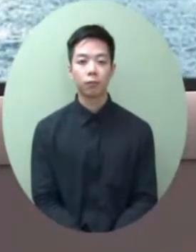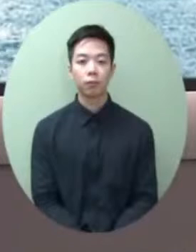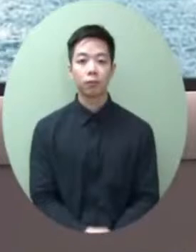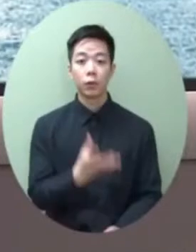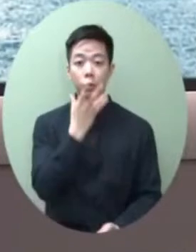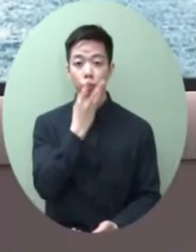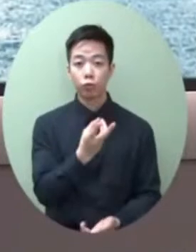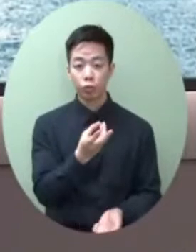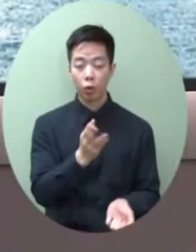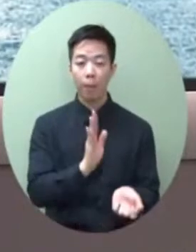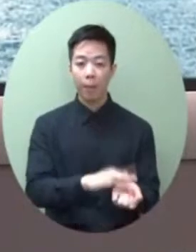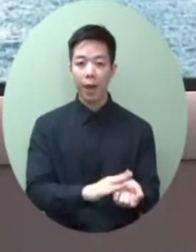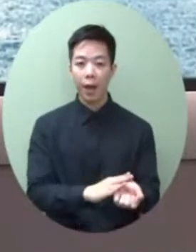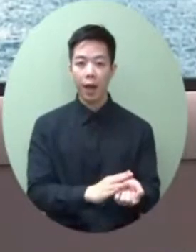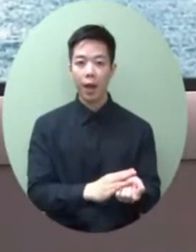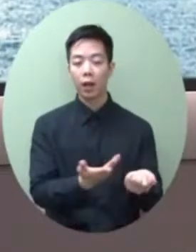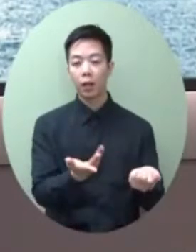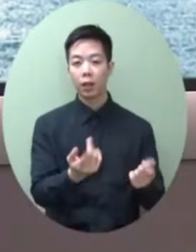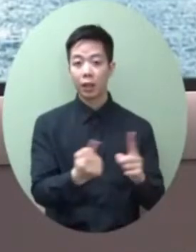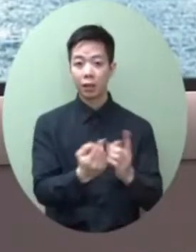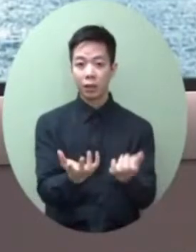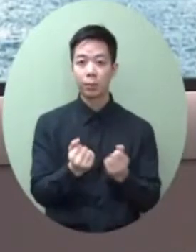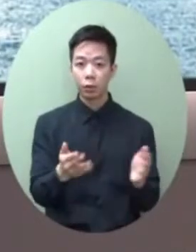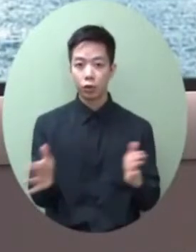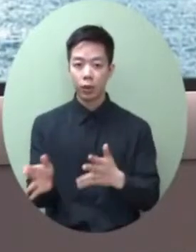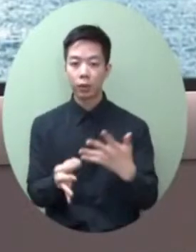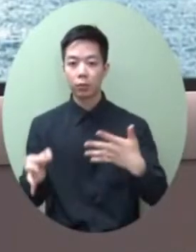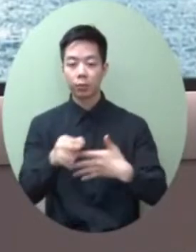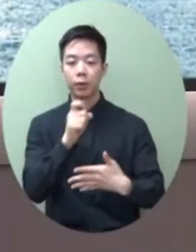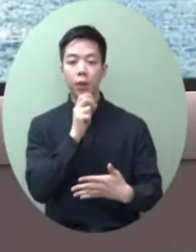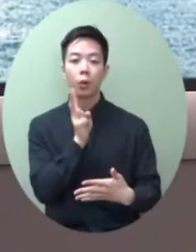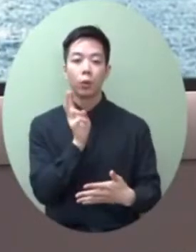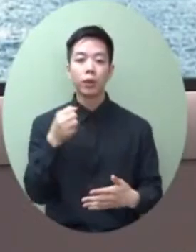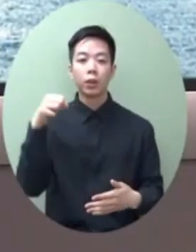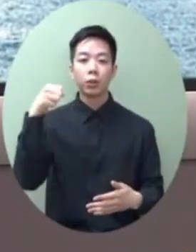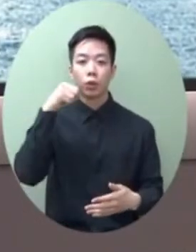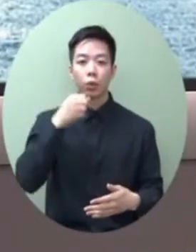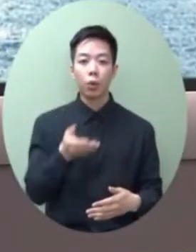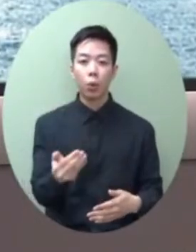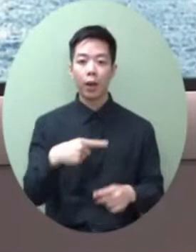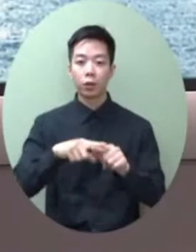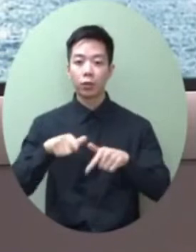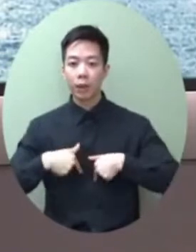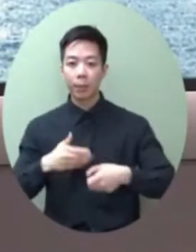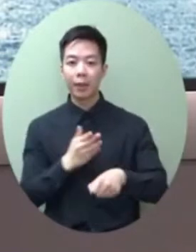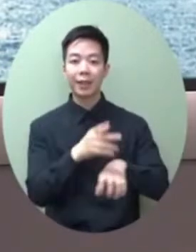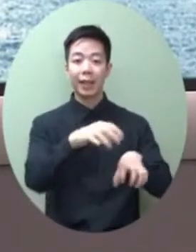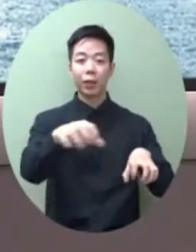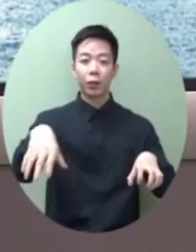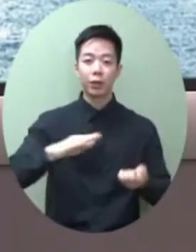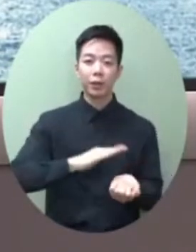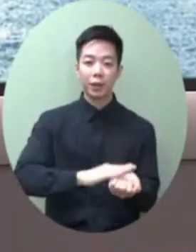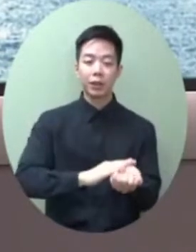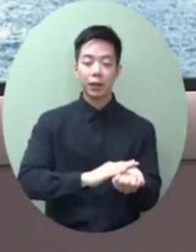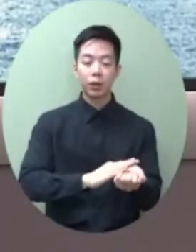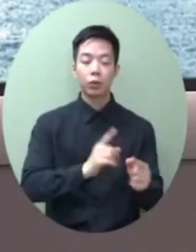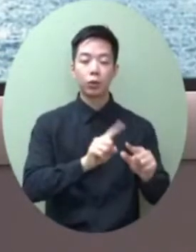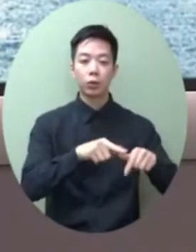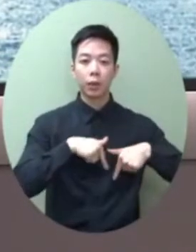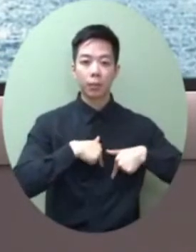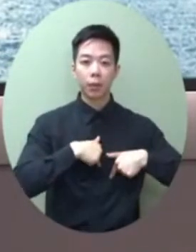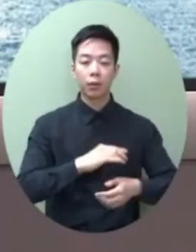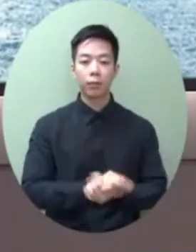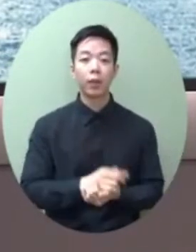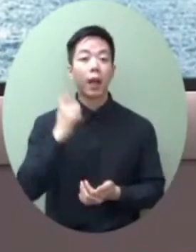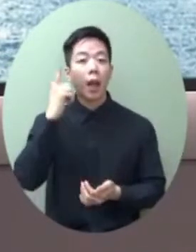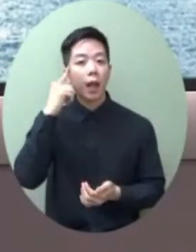in the community treatment center, to try to accommodate confirmed cases who